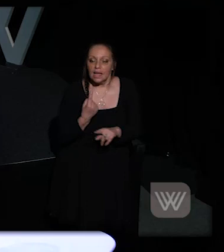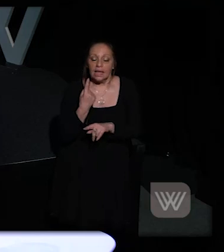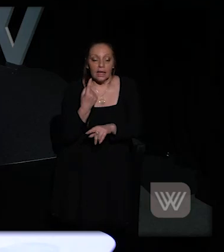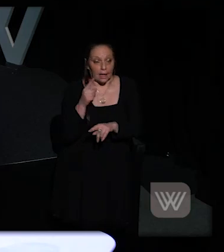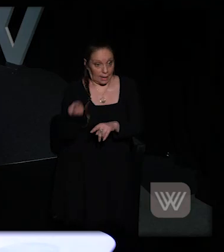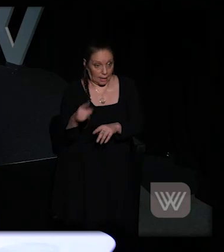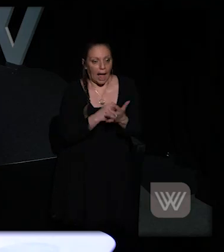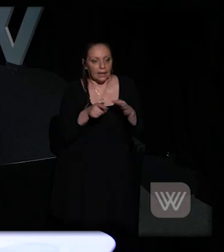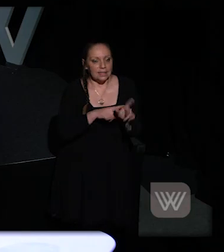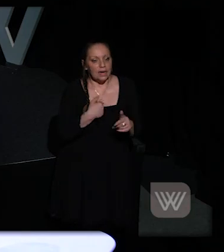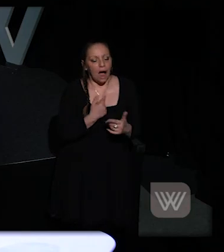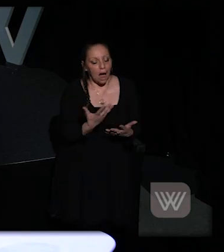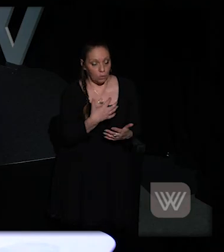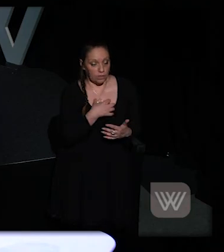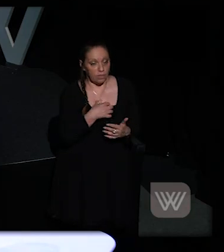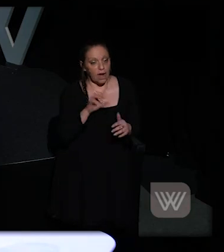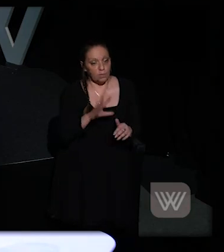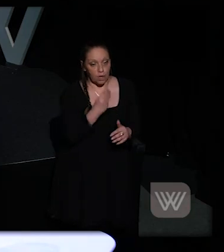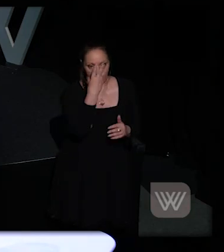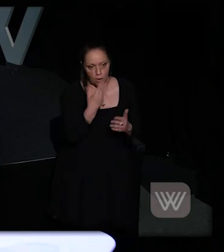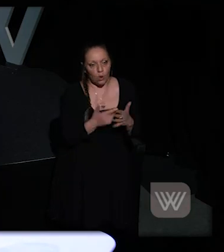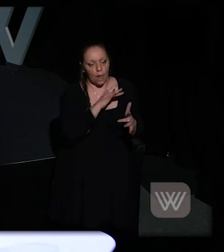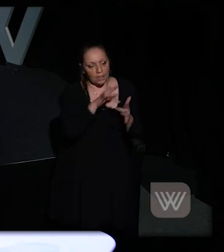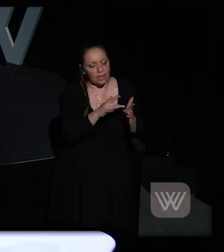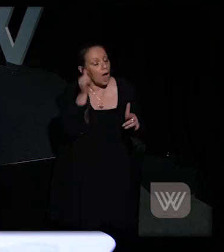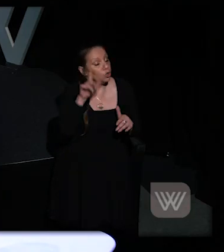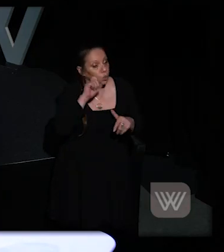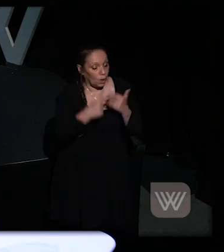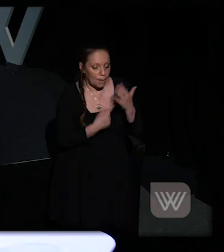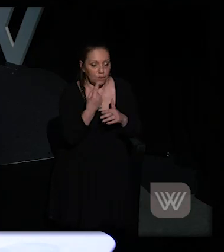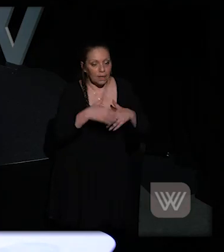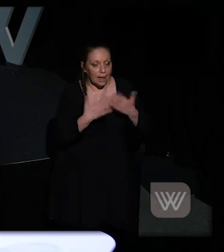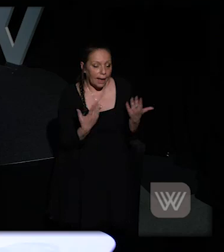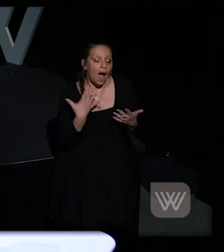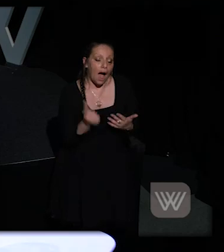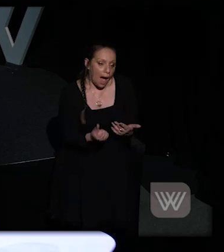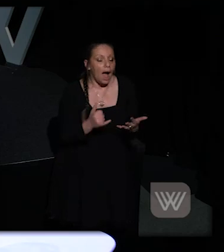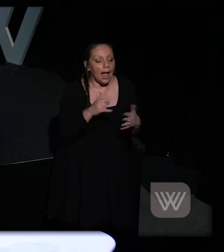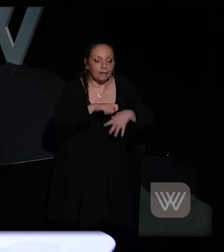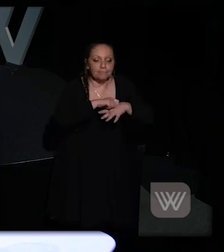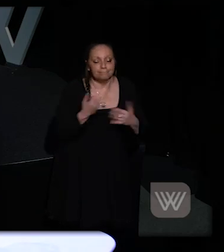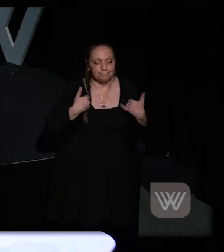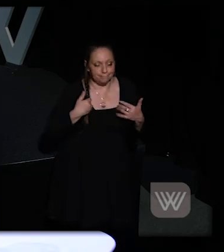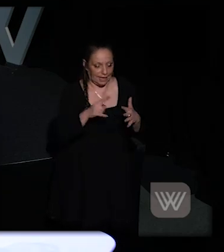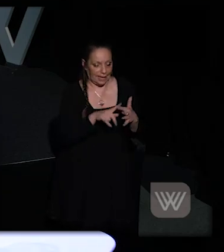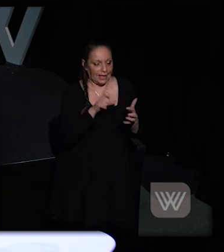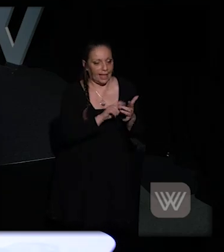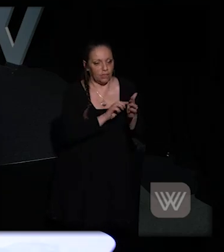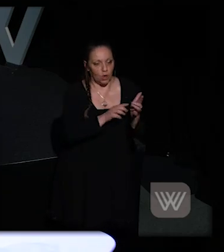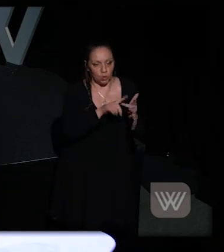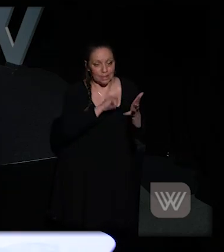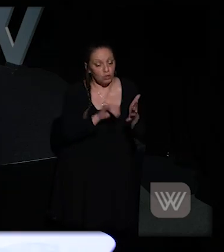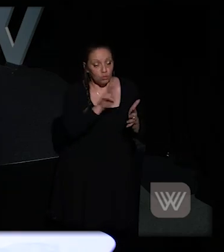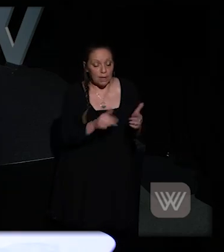I was afraid of putting my photo on the internet. I knew this would happen one day. I've got ichthyosis. Read all about it on my blog, and totally turned